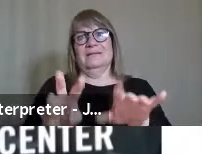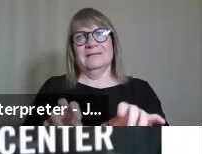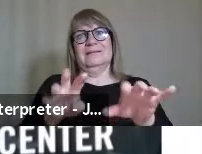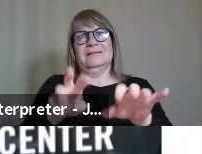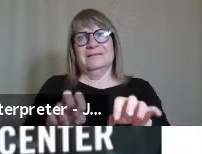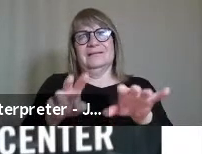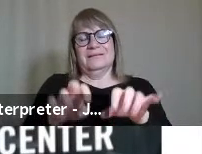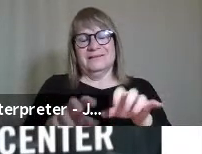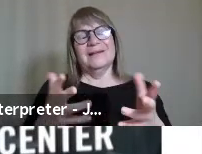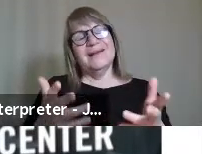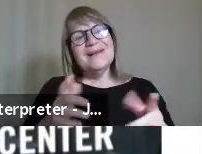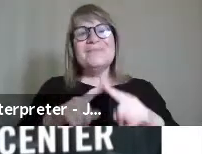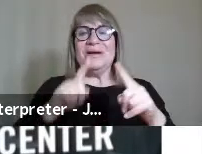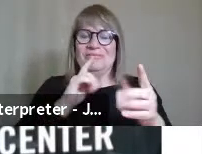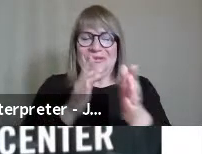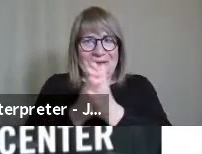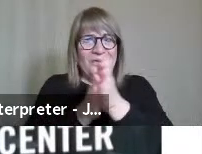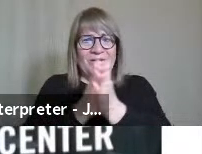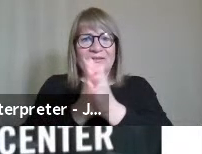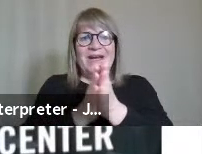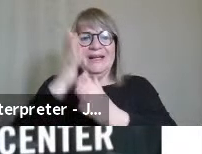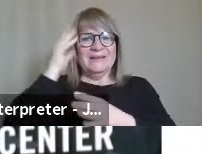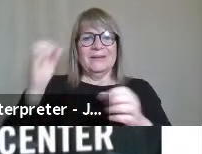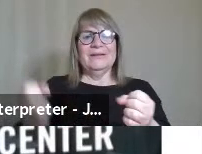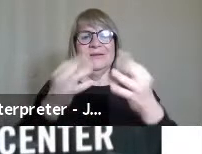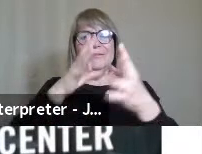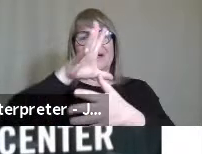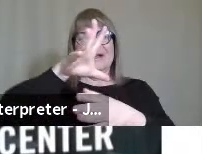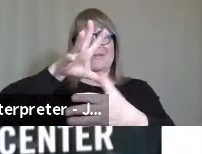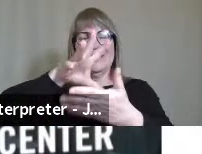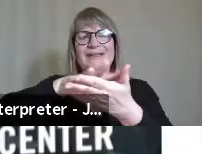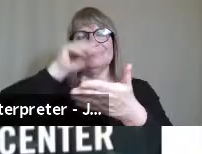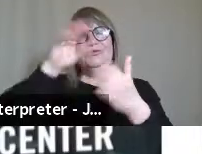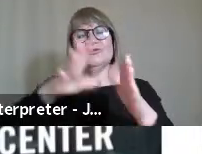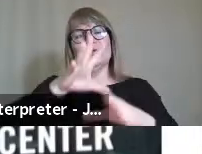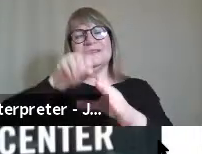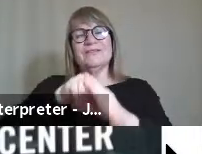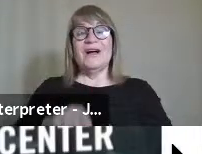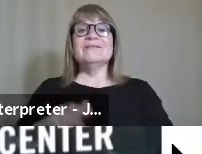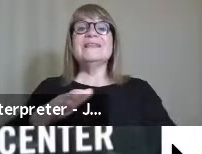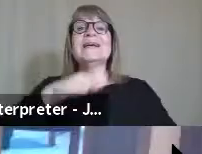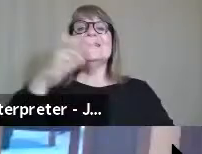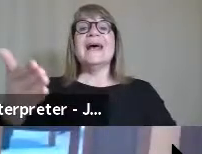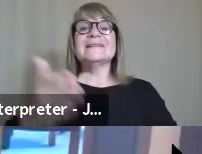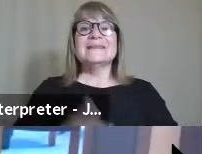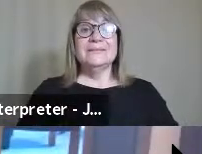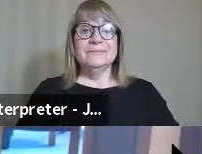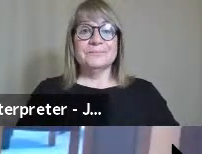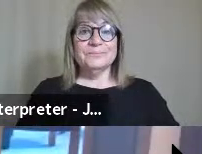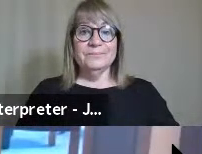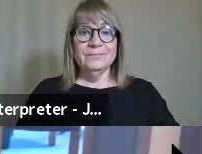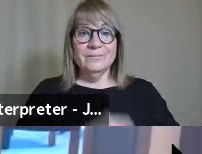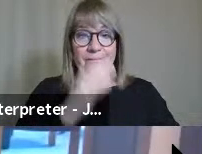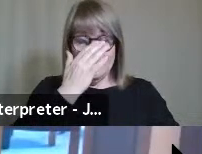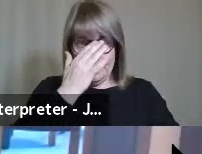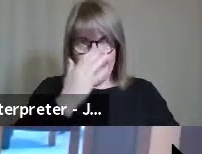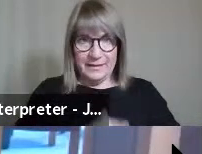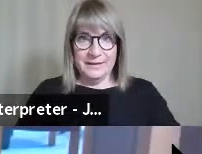experience for many of the students involved if you go to the next slide you'll see what it looked like because we couldn't